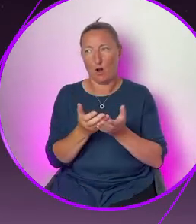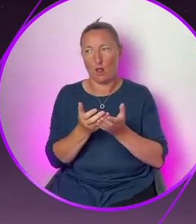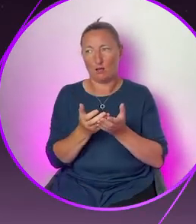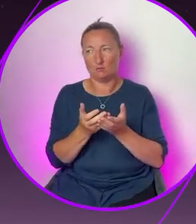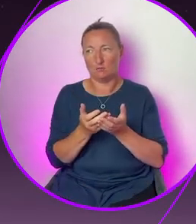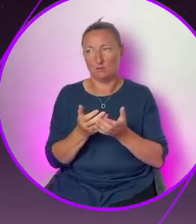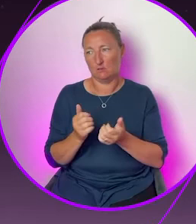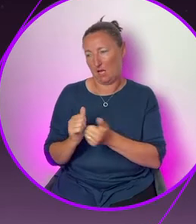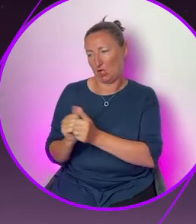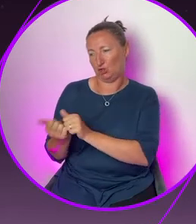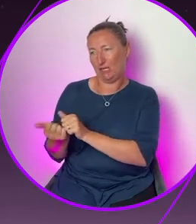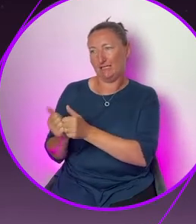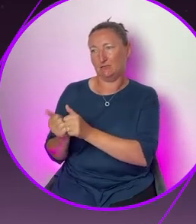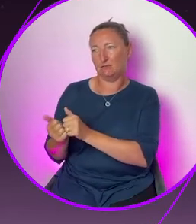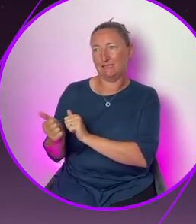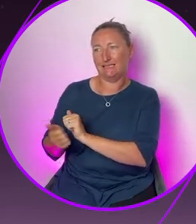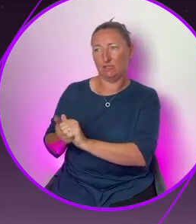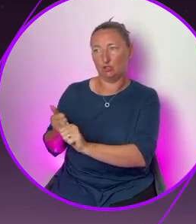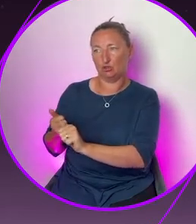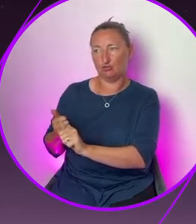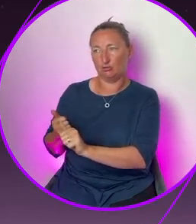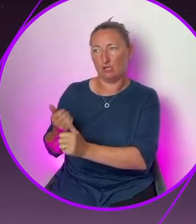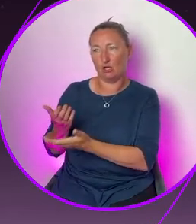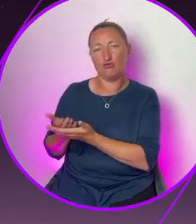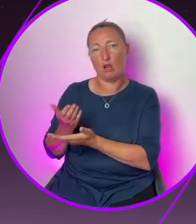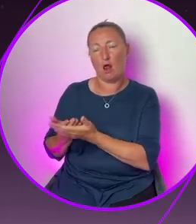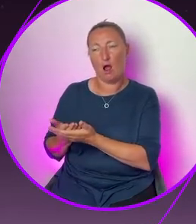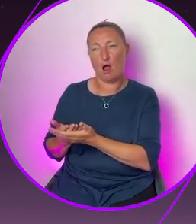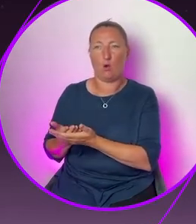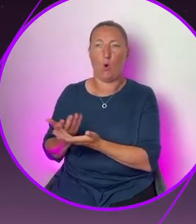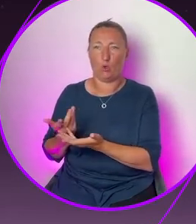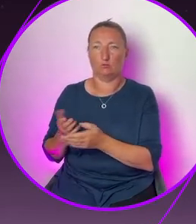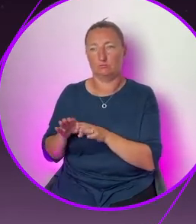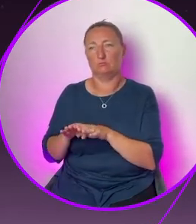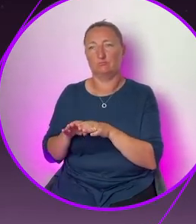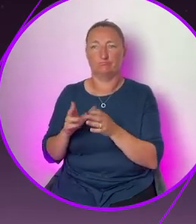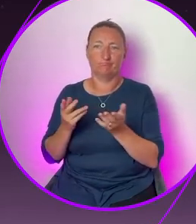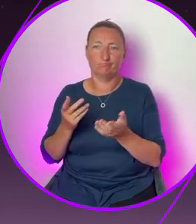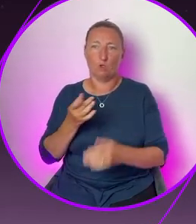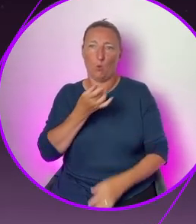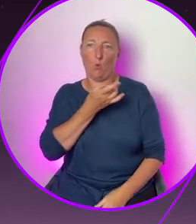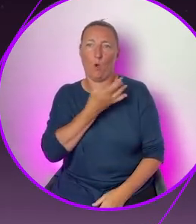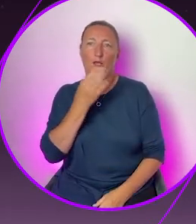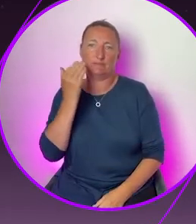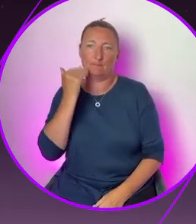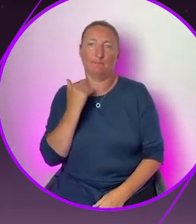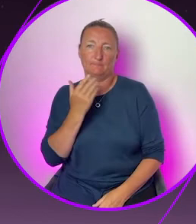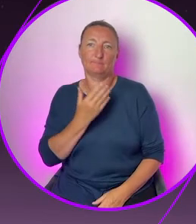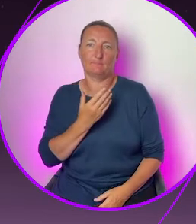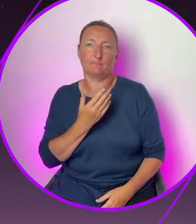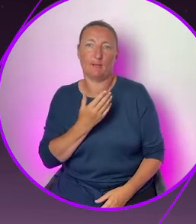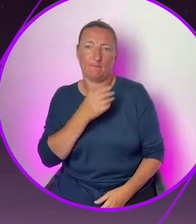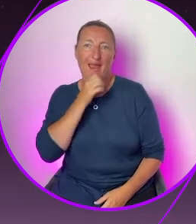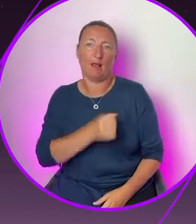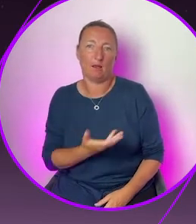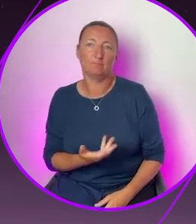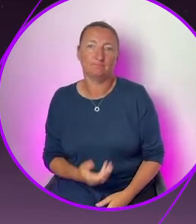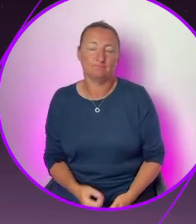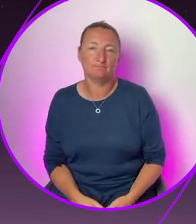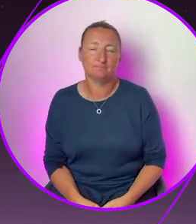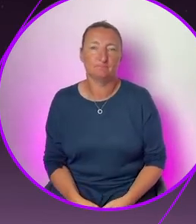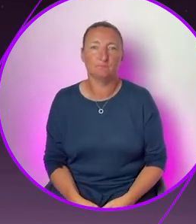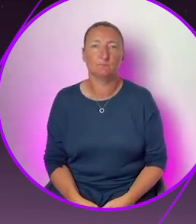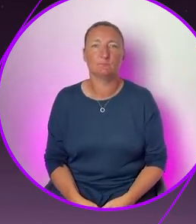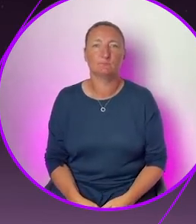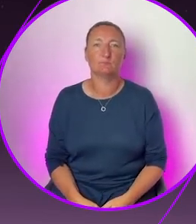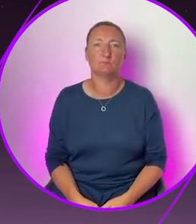industries discussed rely on data on the standard white male. Yeah. No, it's totally true. And that's why we don't, we